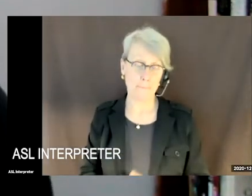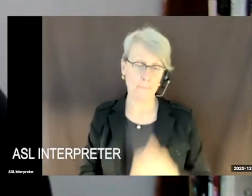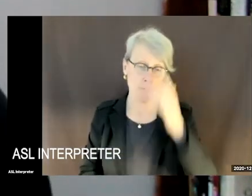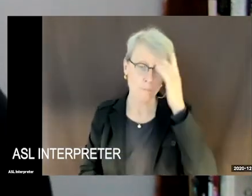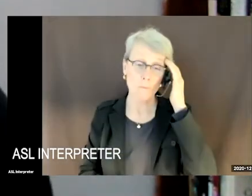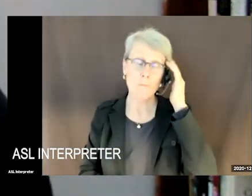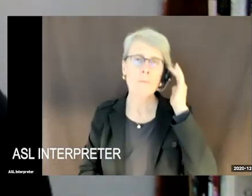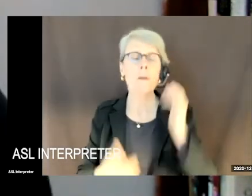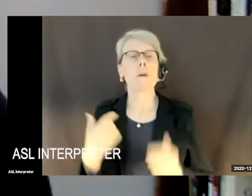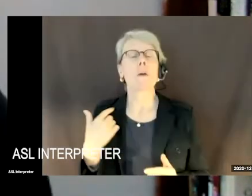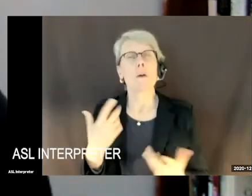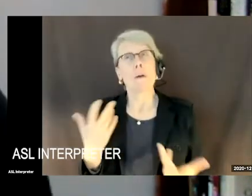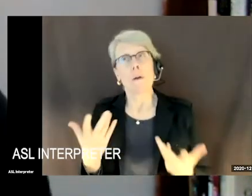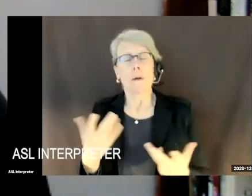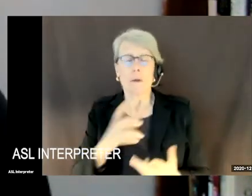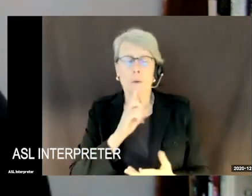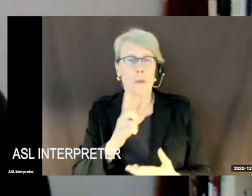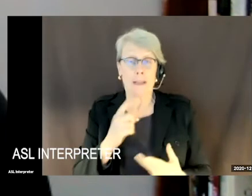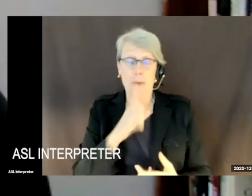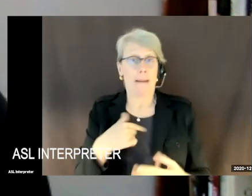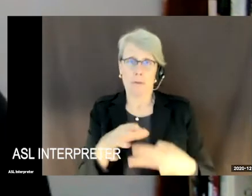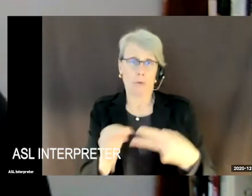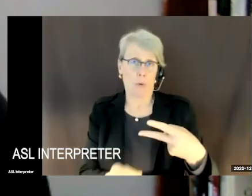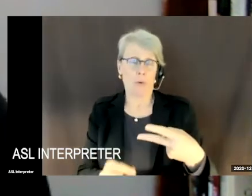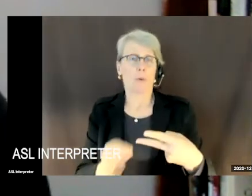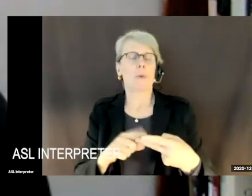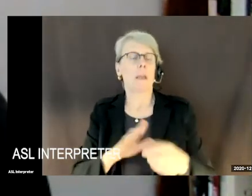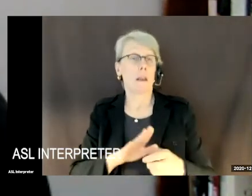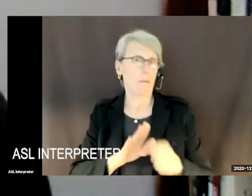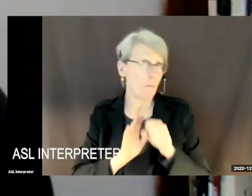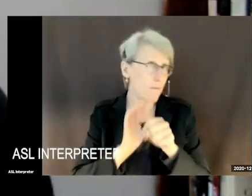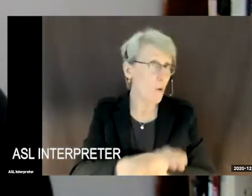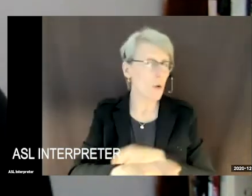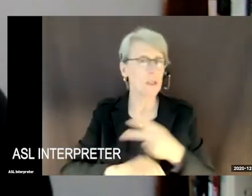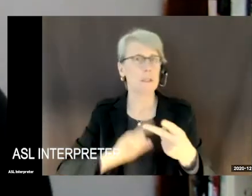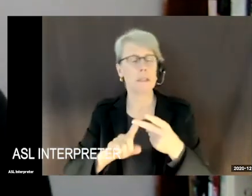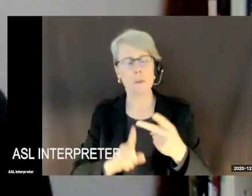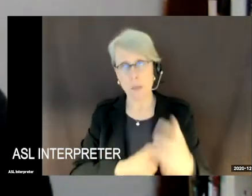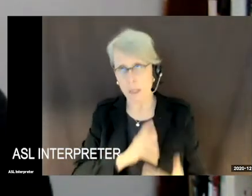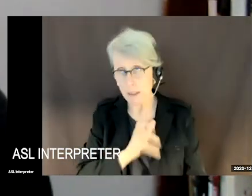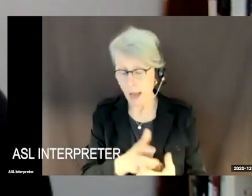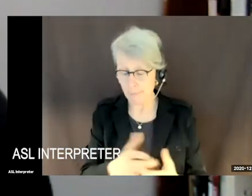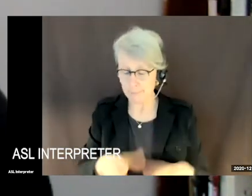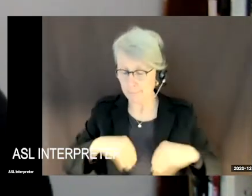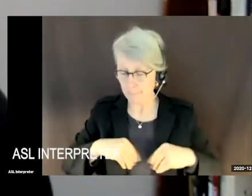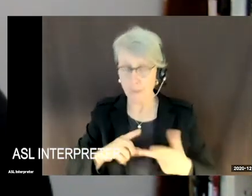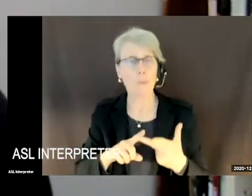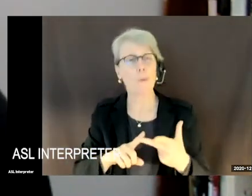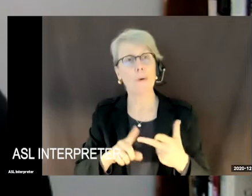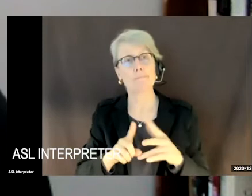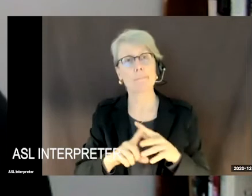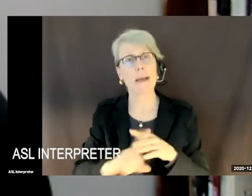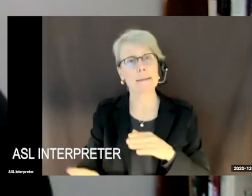we can try to force things to be they want. We always have the option of trying to force, adapt, or exit. But if we're going to collaborate, and I repeat, it's